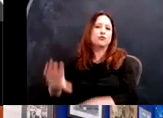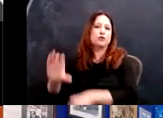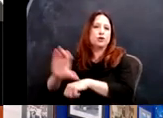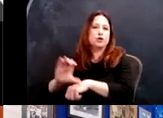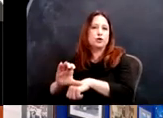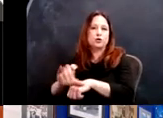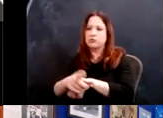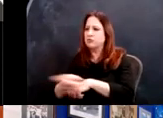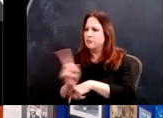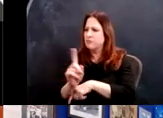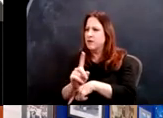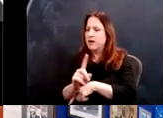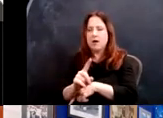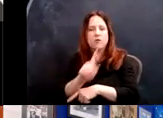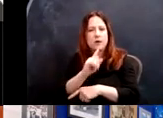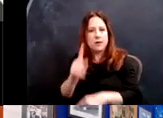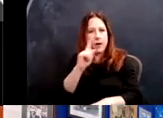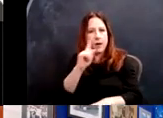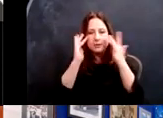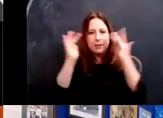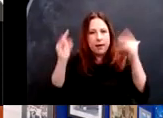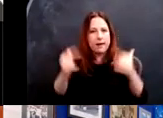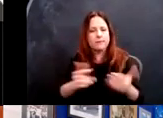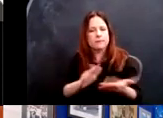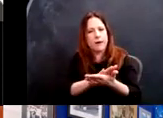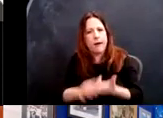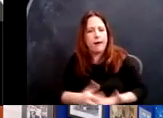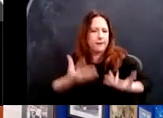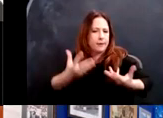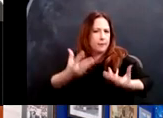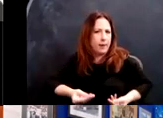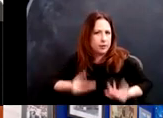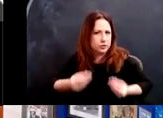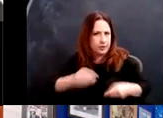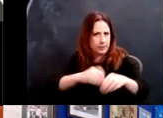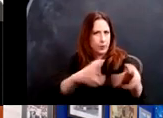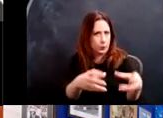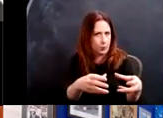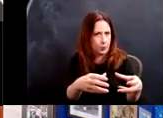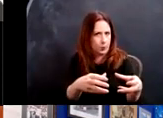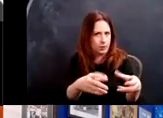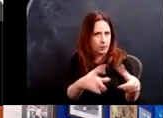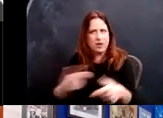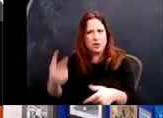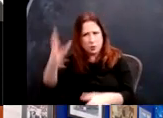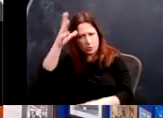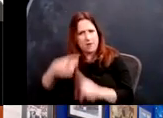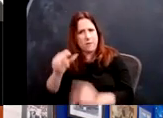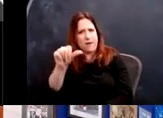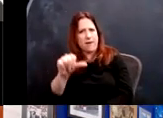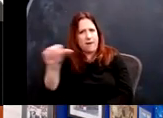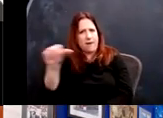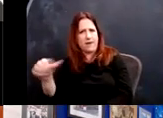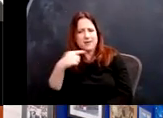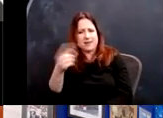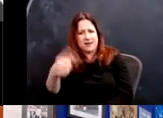their eyes, kind, compassionate men. And the 2 gentlemen from AA told them they were